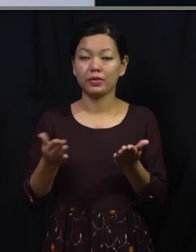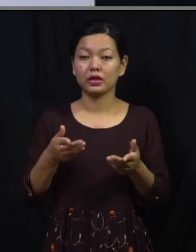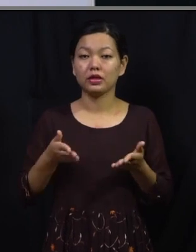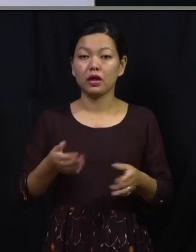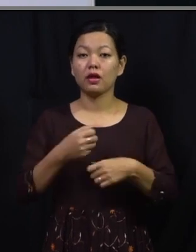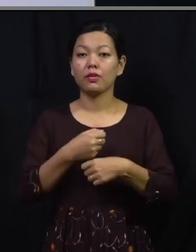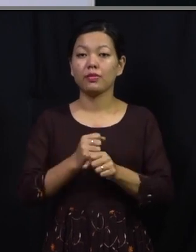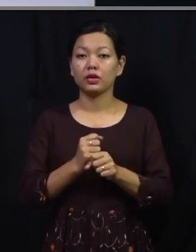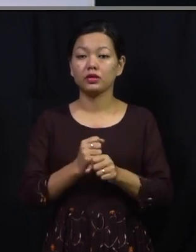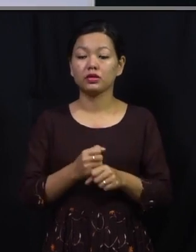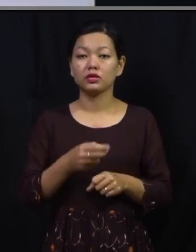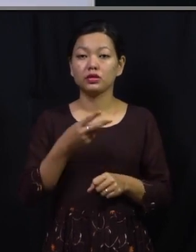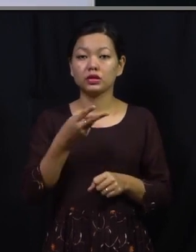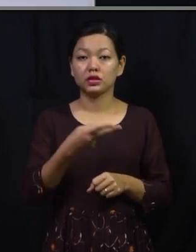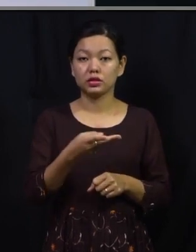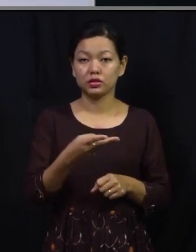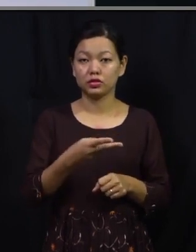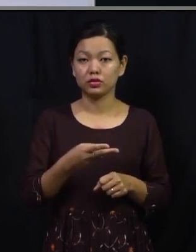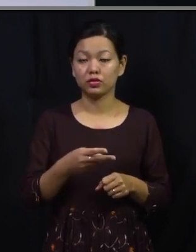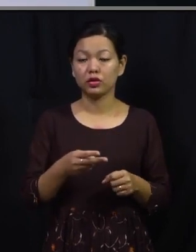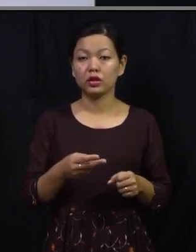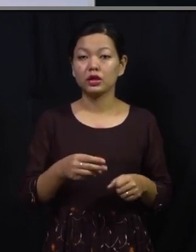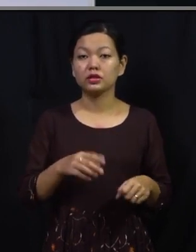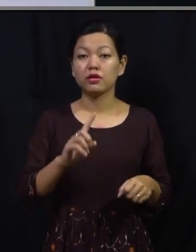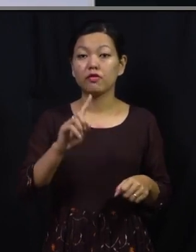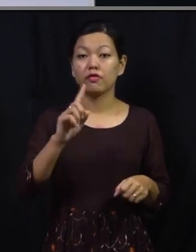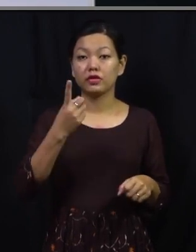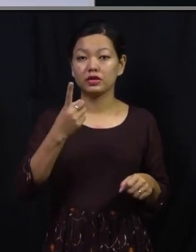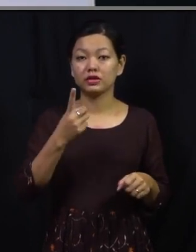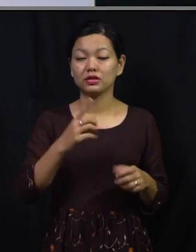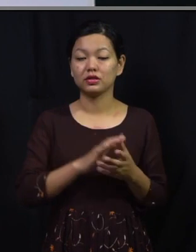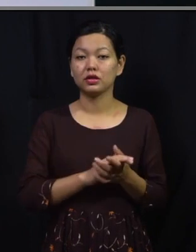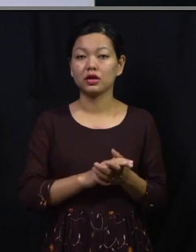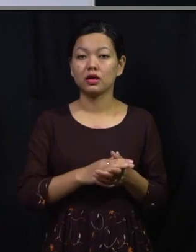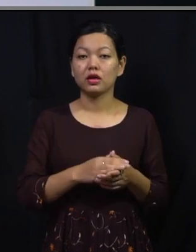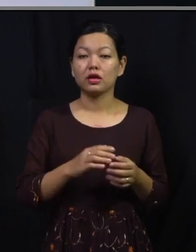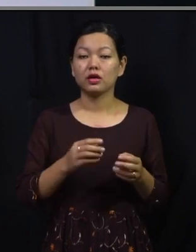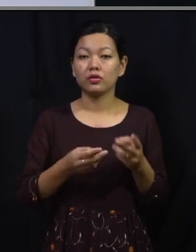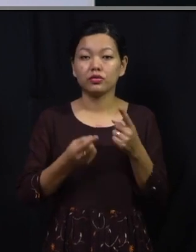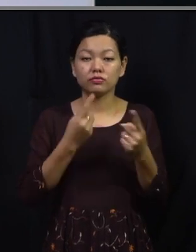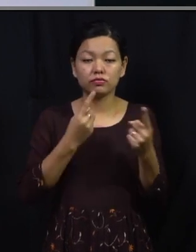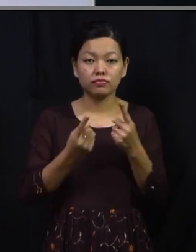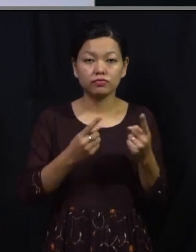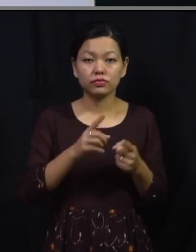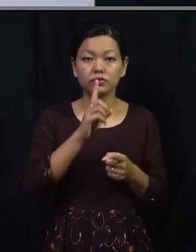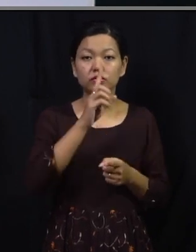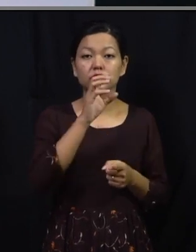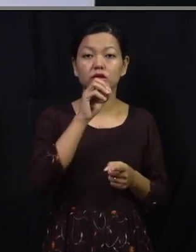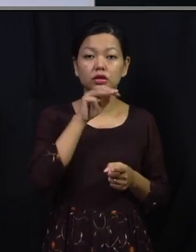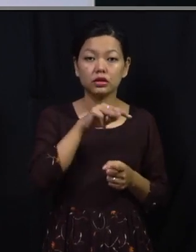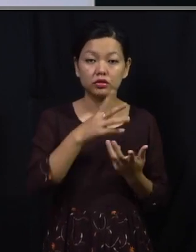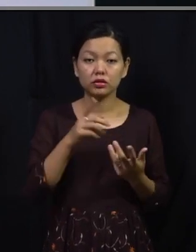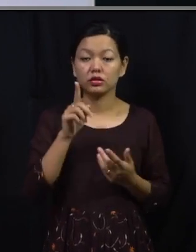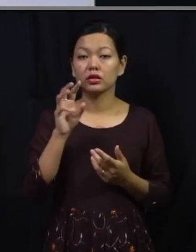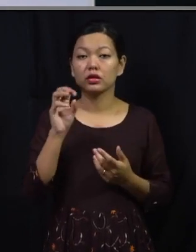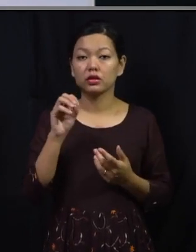to the total of credit or not. We will verify the balancing amount and see whether there is any mathematical